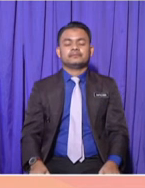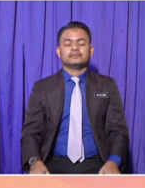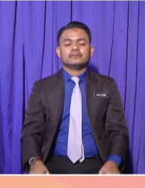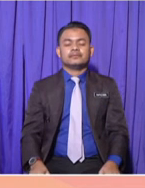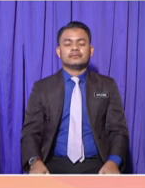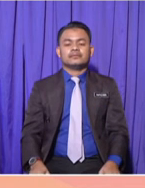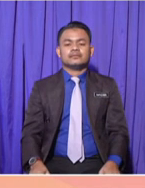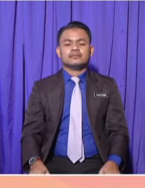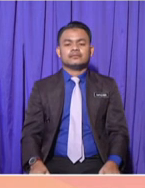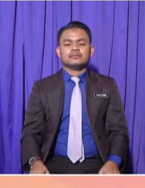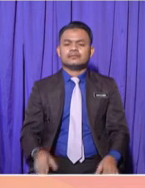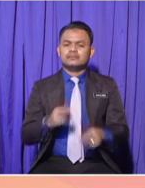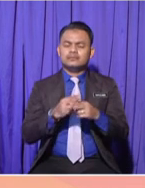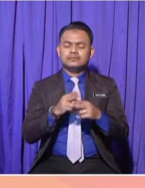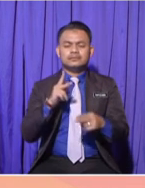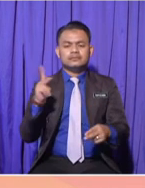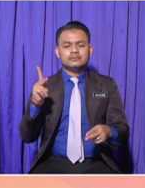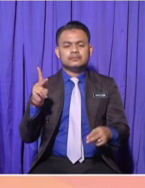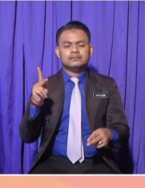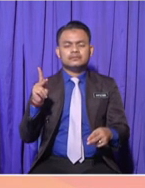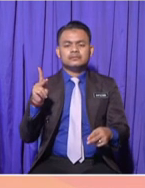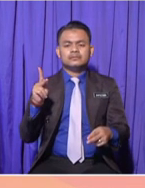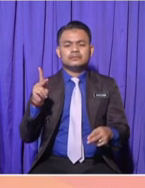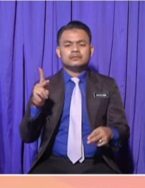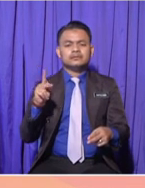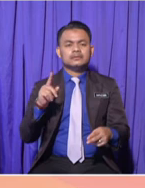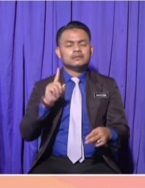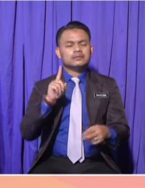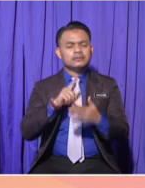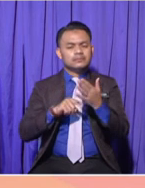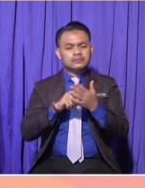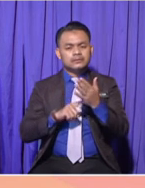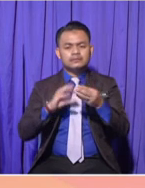other number up to 1,000.